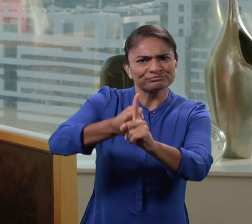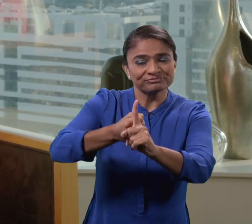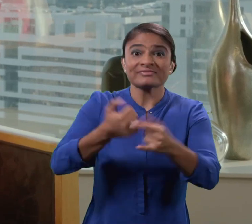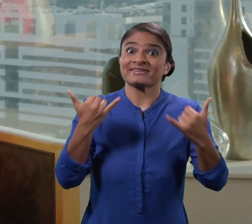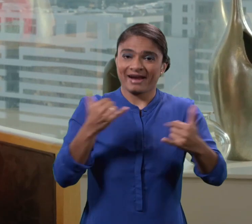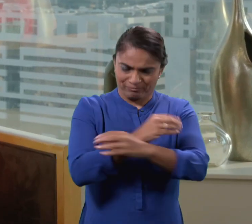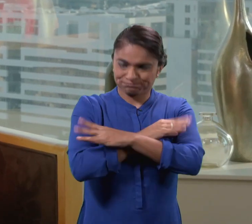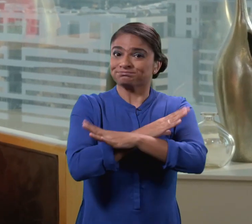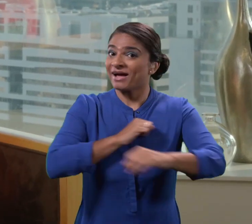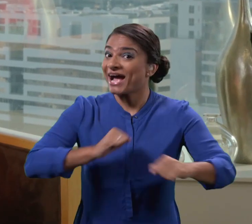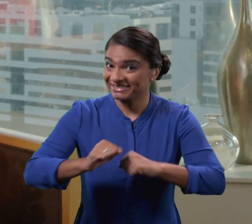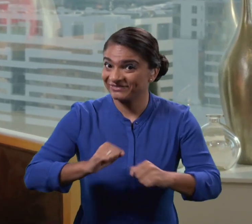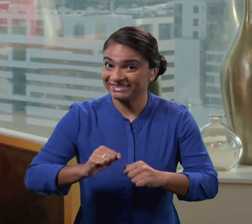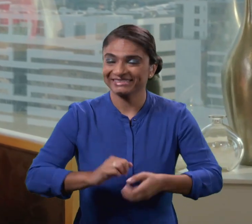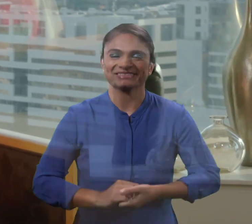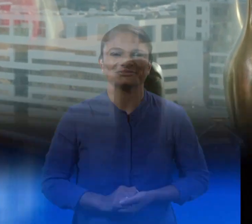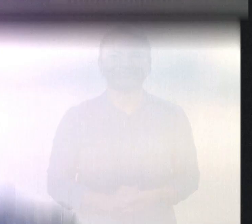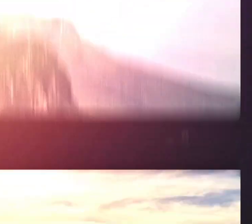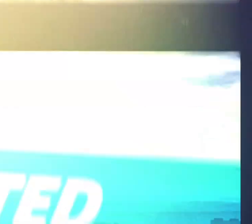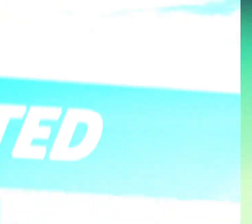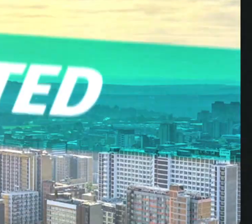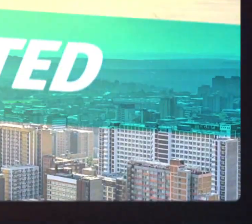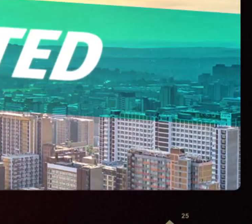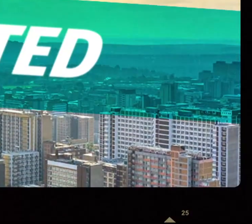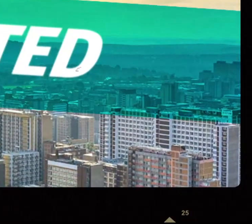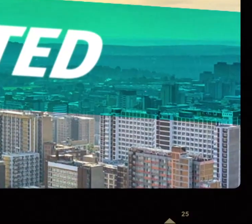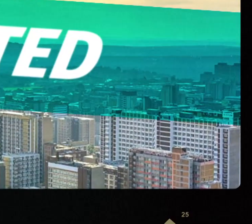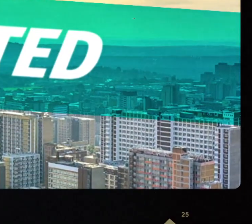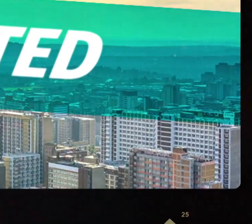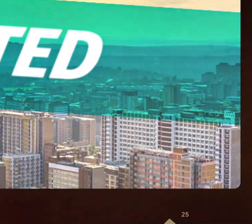beveel. Now, let's get activated.